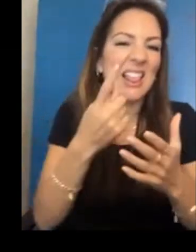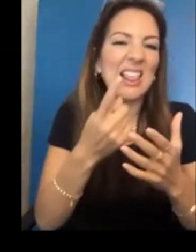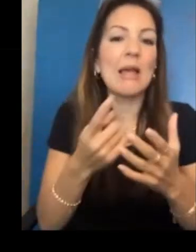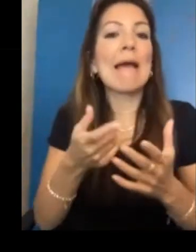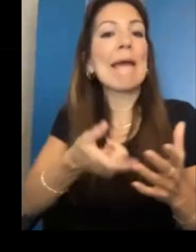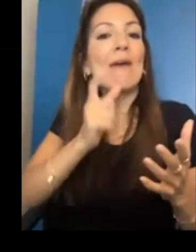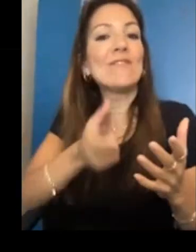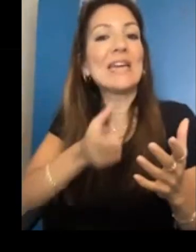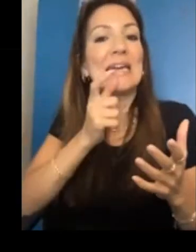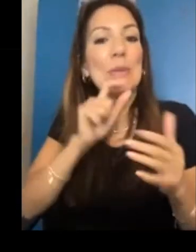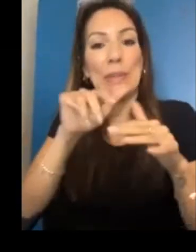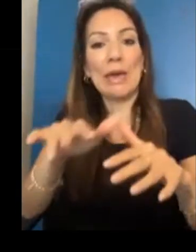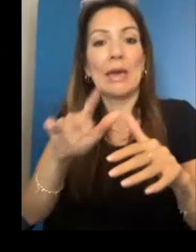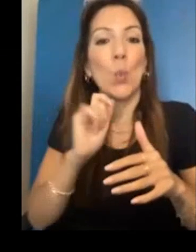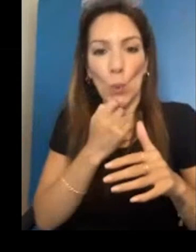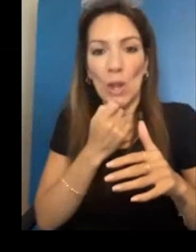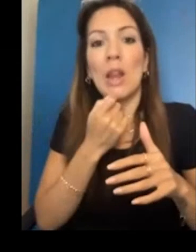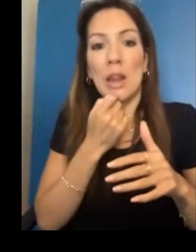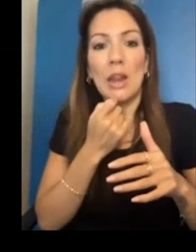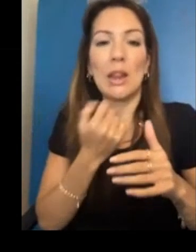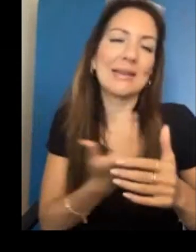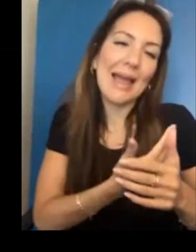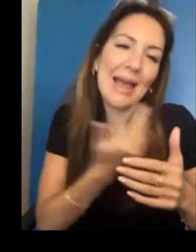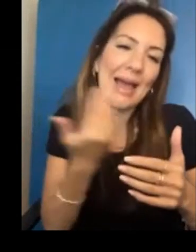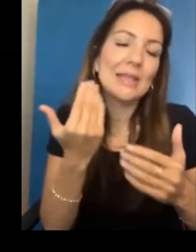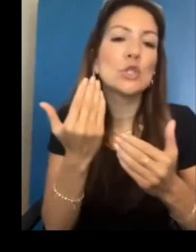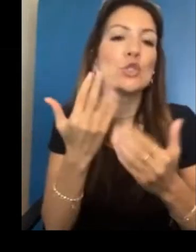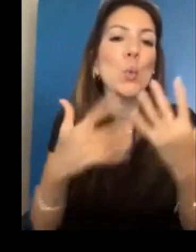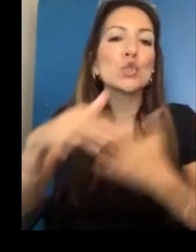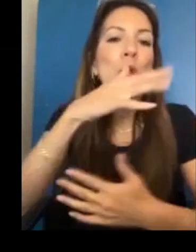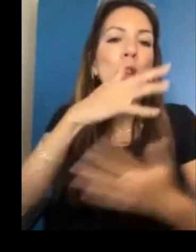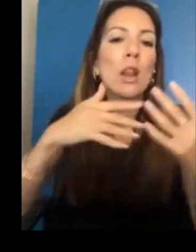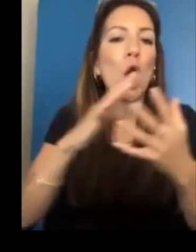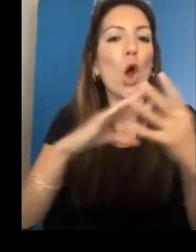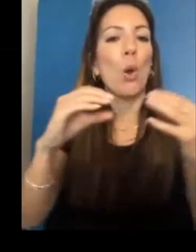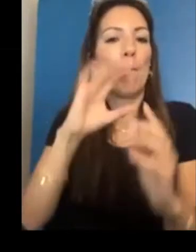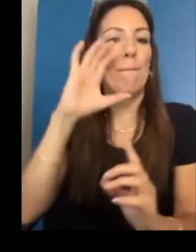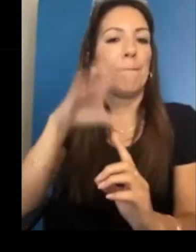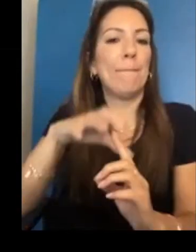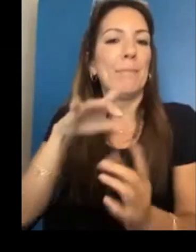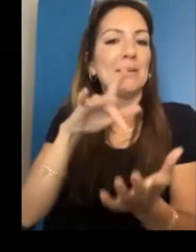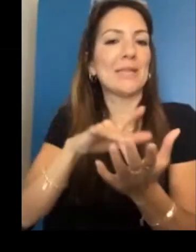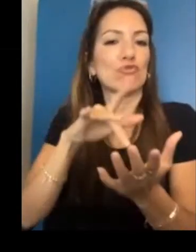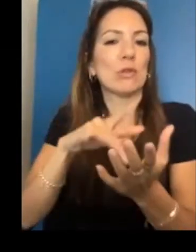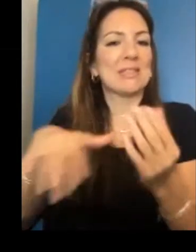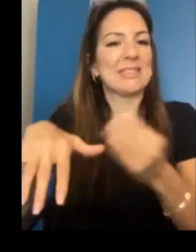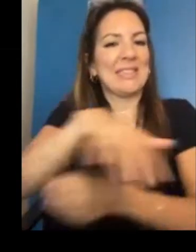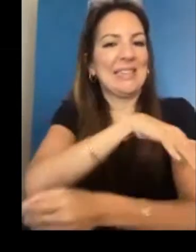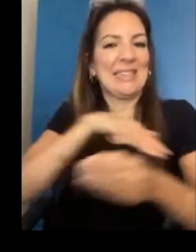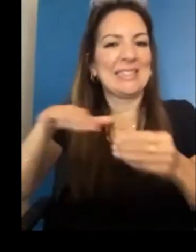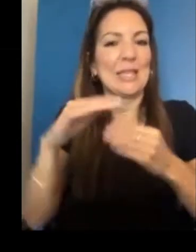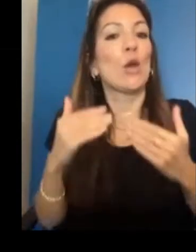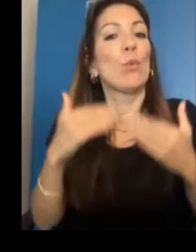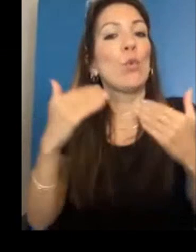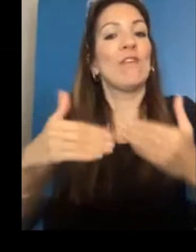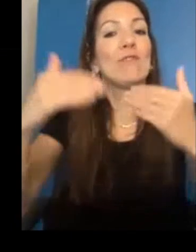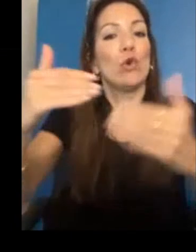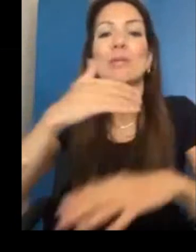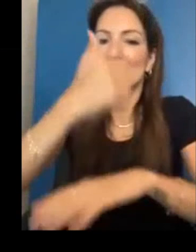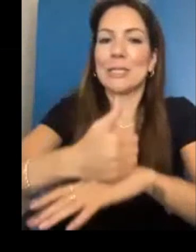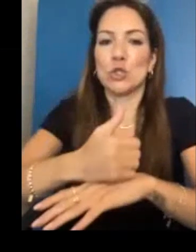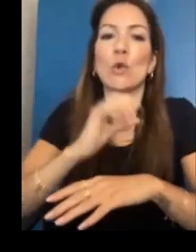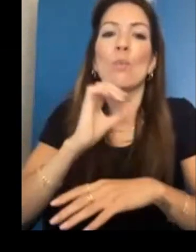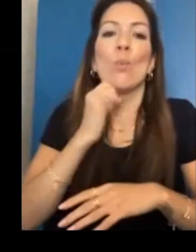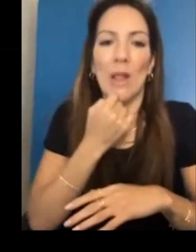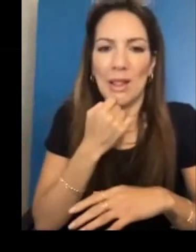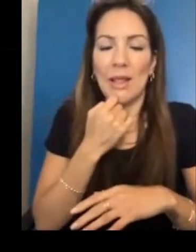cafe. So a really nice sort of social hub that we'll have in the centre of the site moving forward.